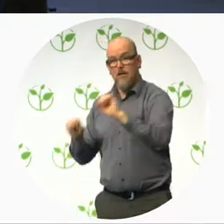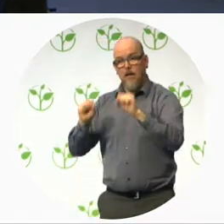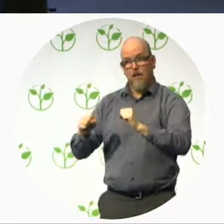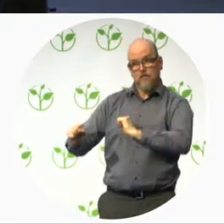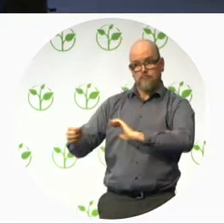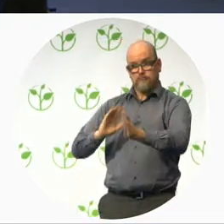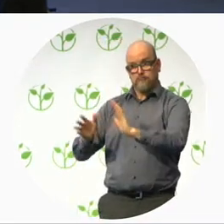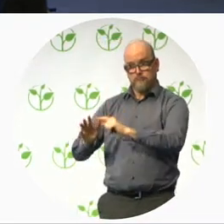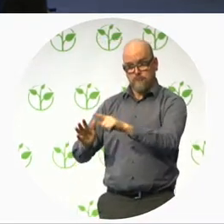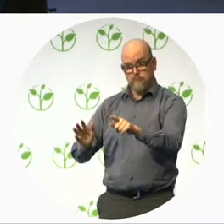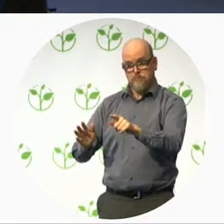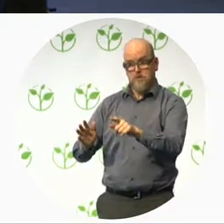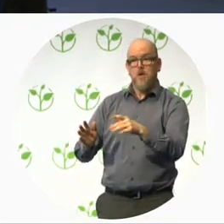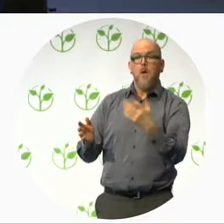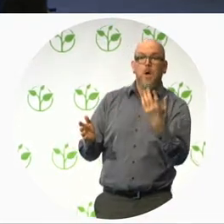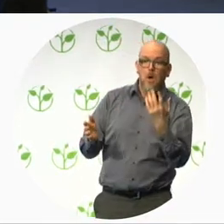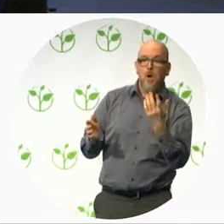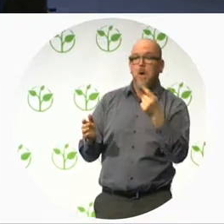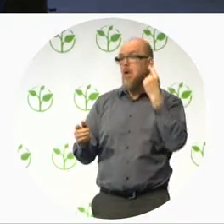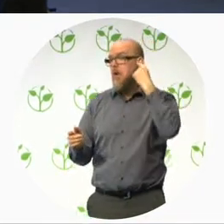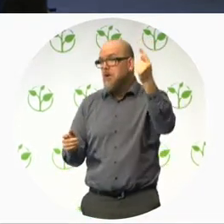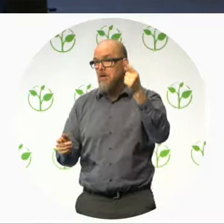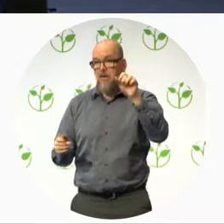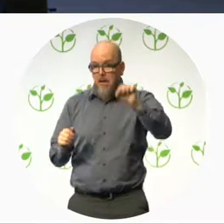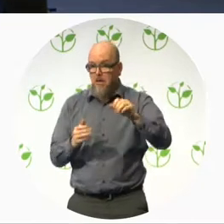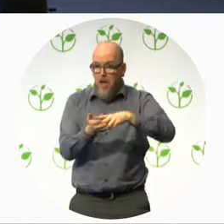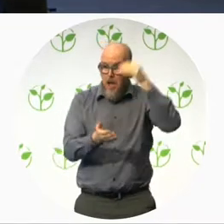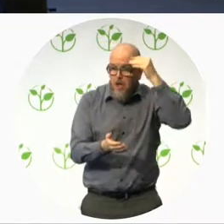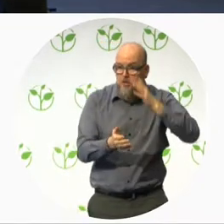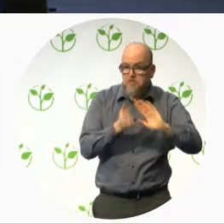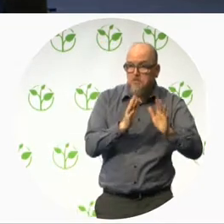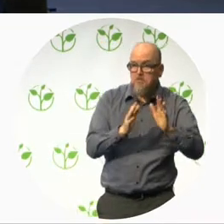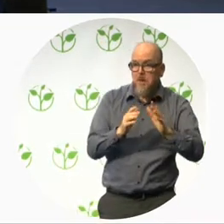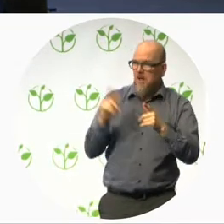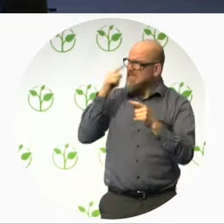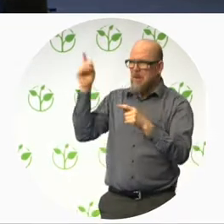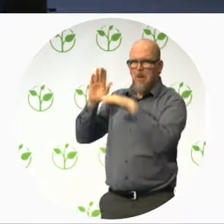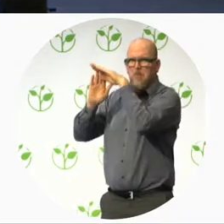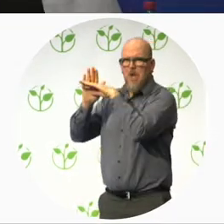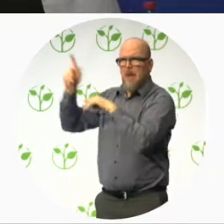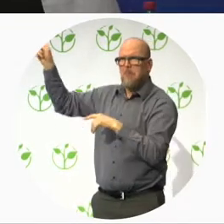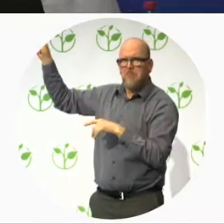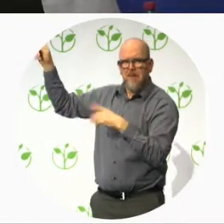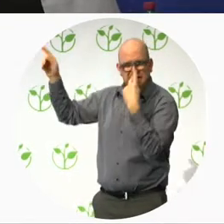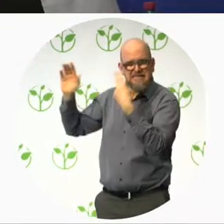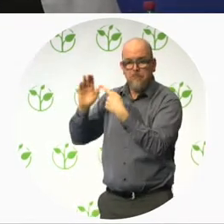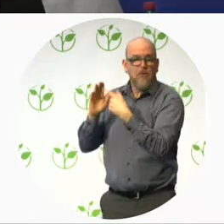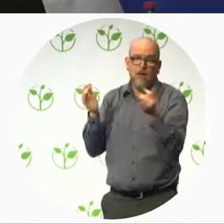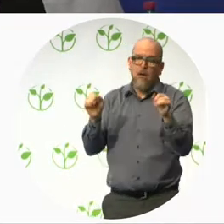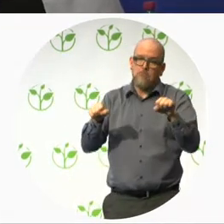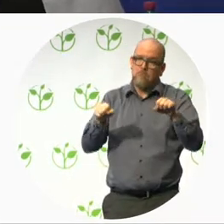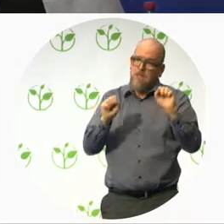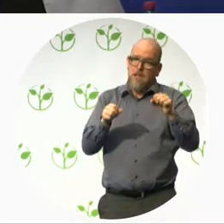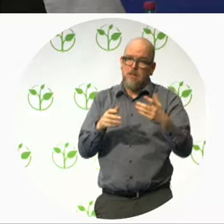children can sign, and you asked whether hearing children could learn how to sign through the storybook apps.